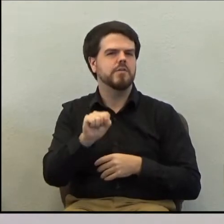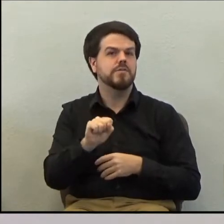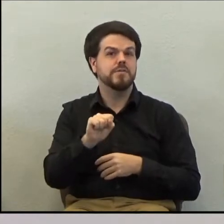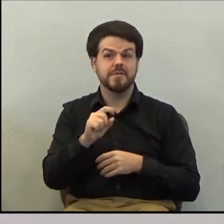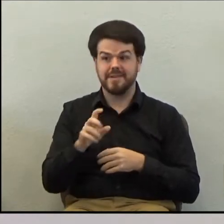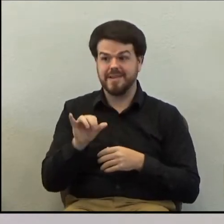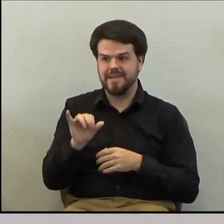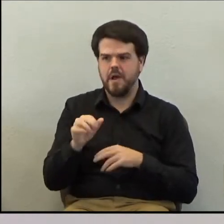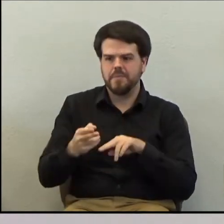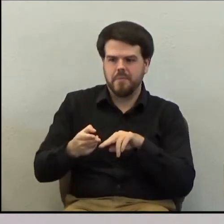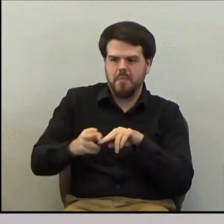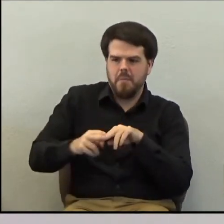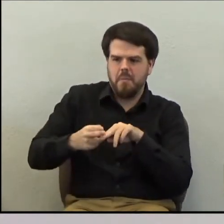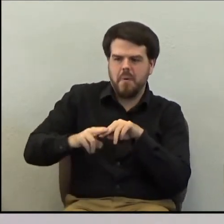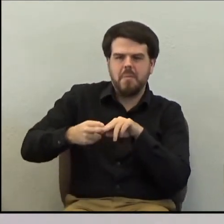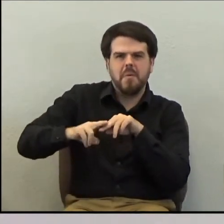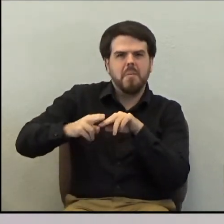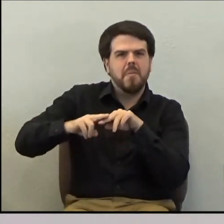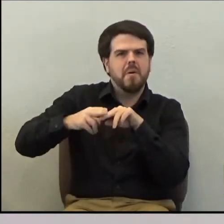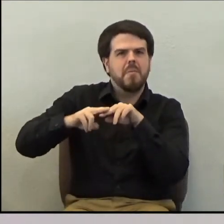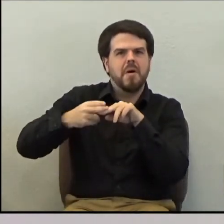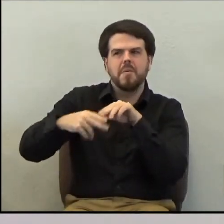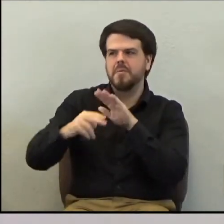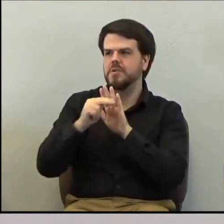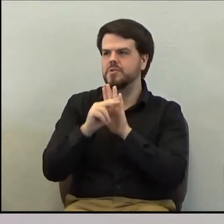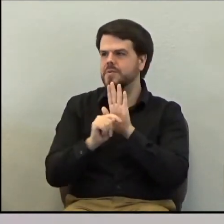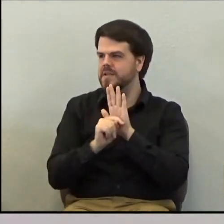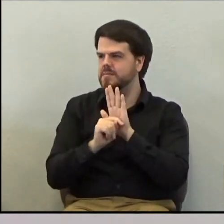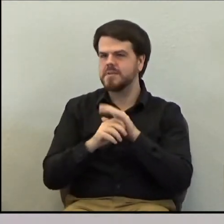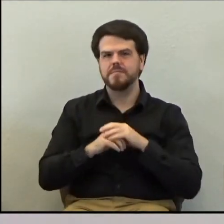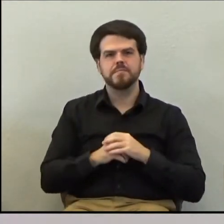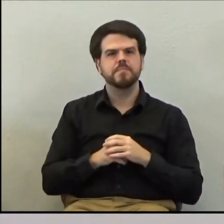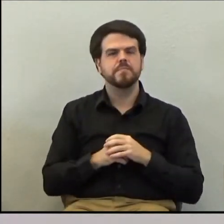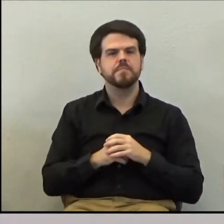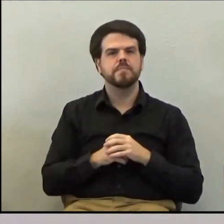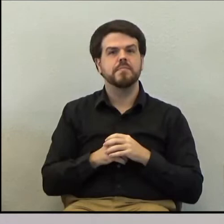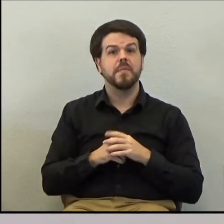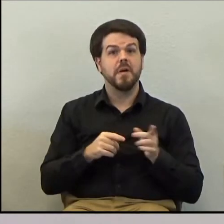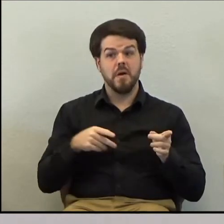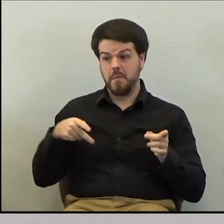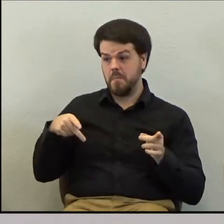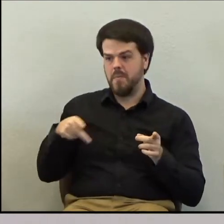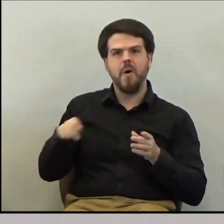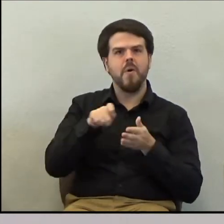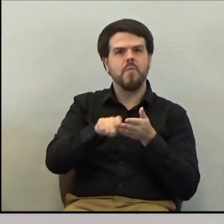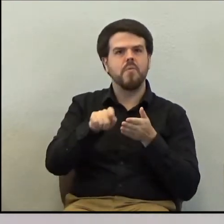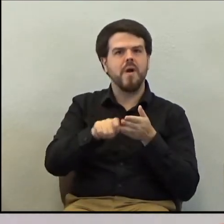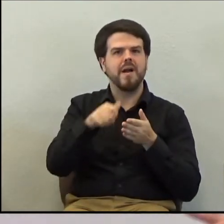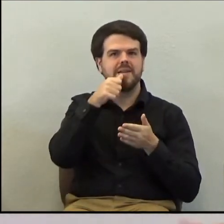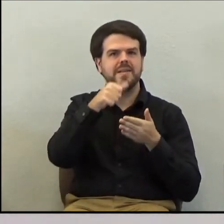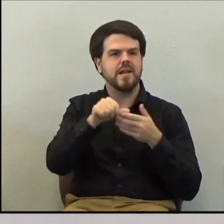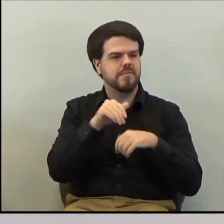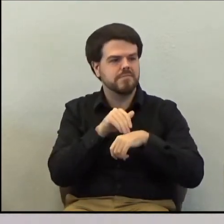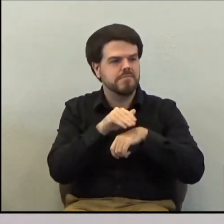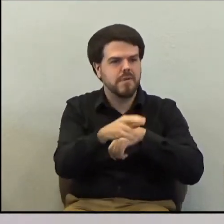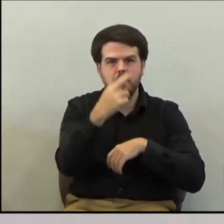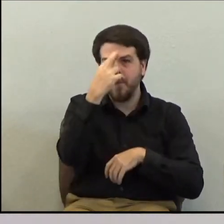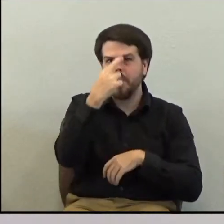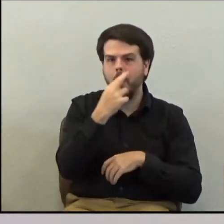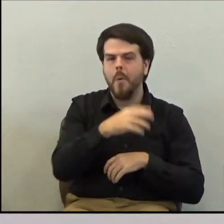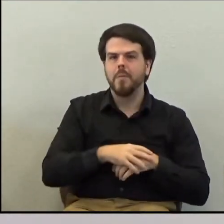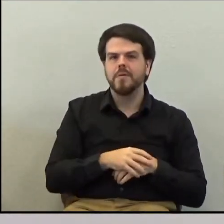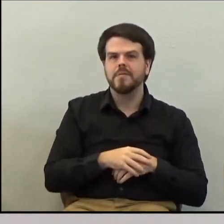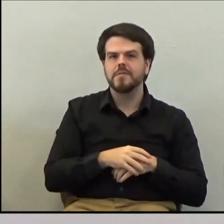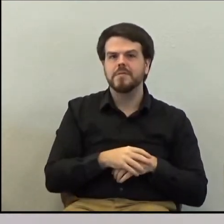And then there's a church in Rome, and Paul wrote them a letter. And they copied it, and they sent it to the churches,